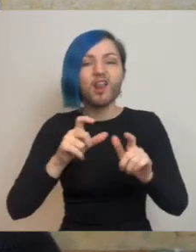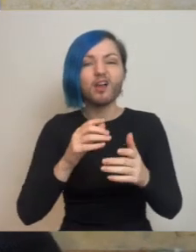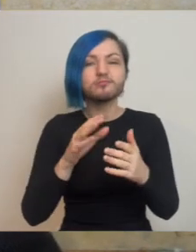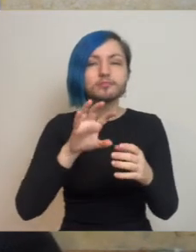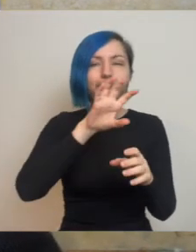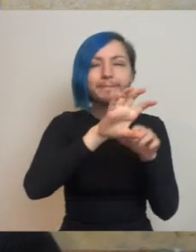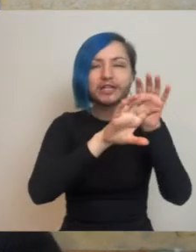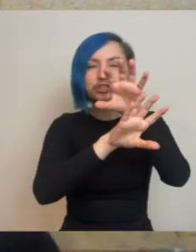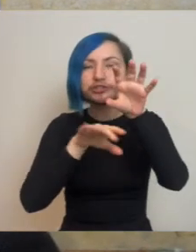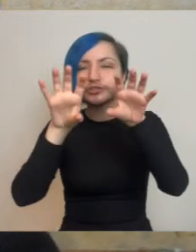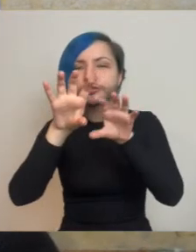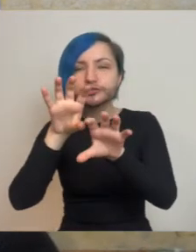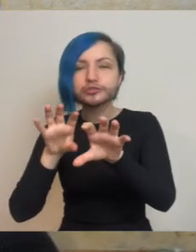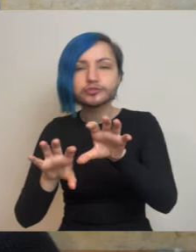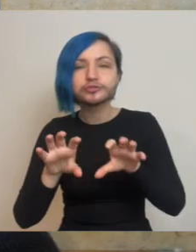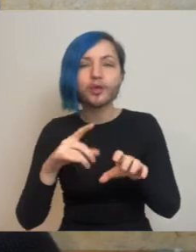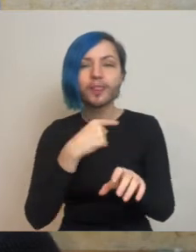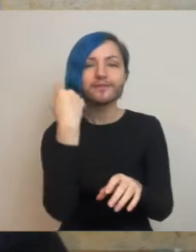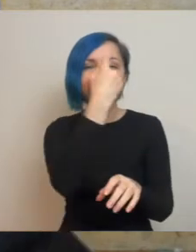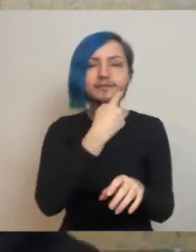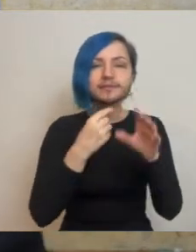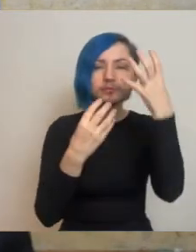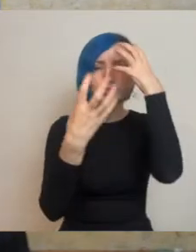patches around the face.